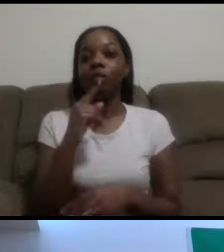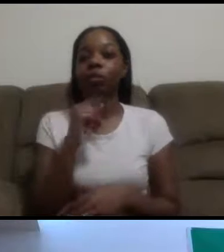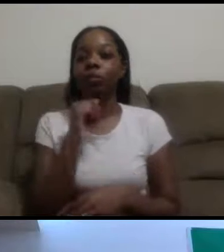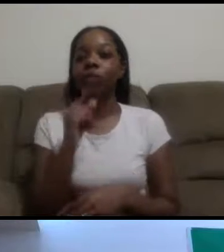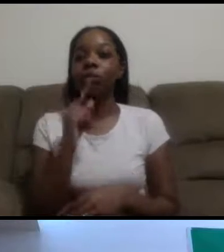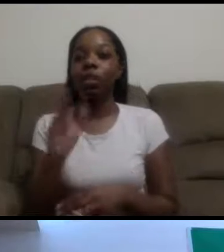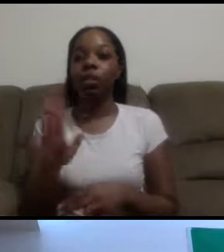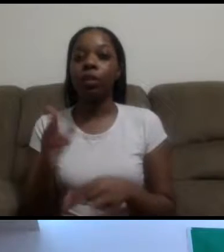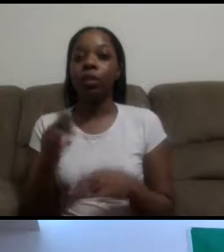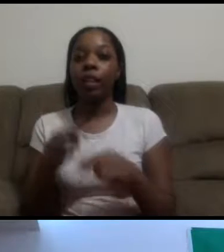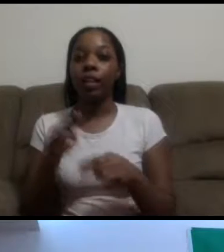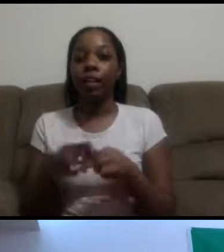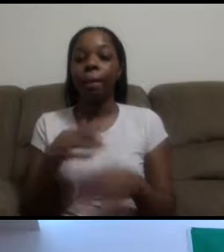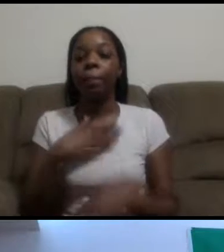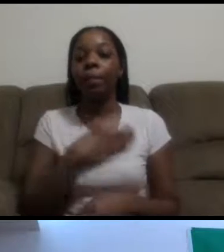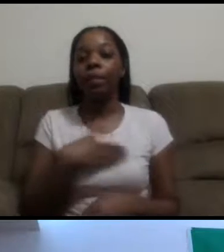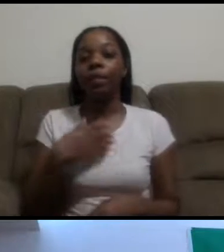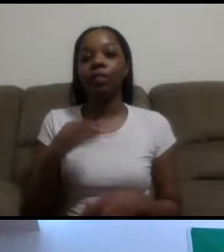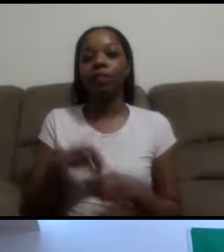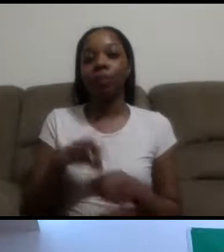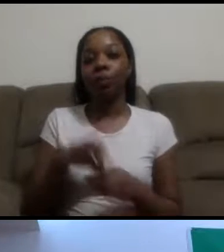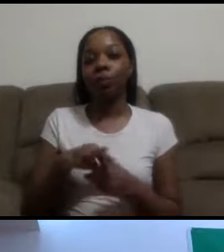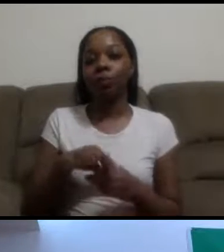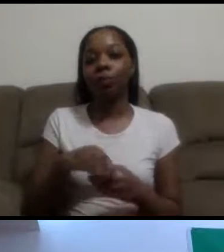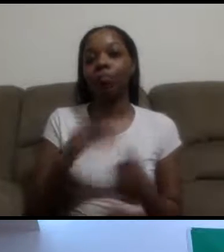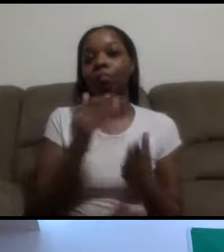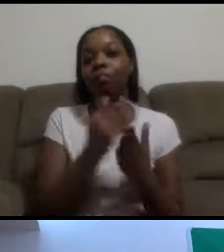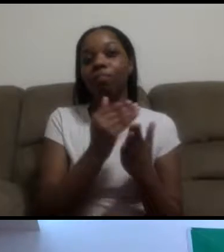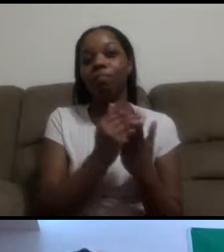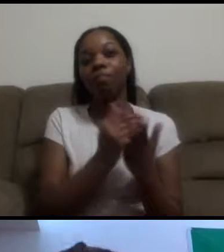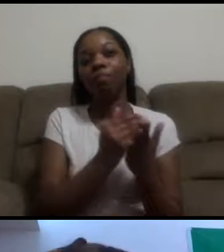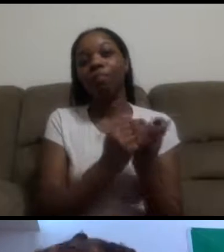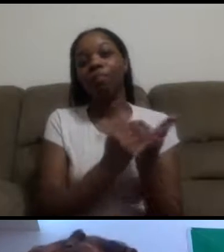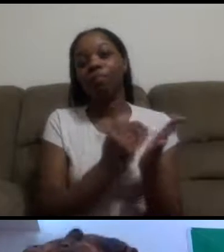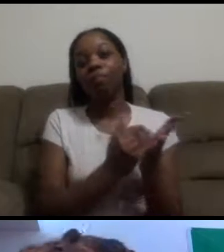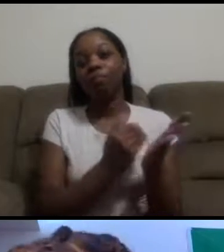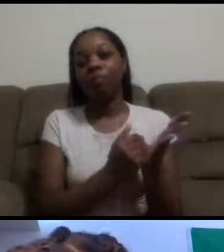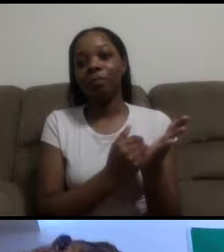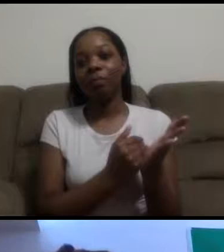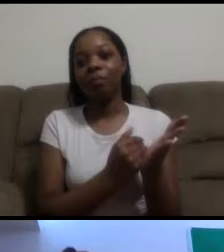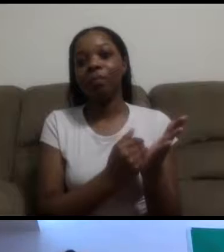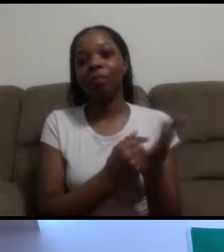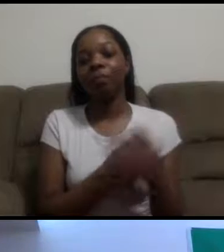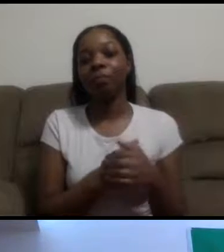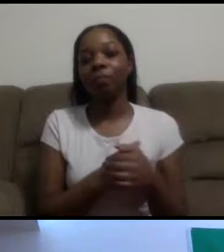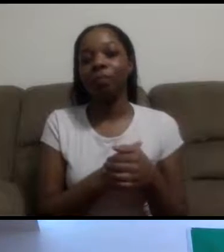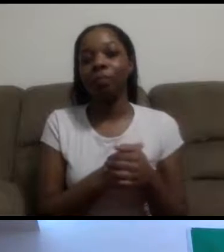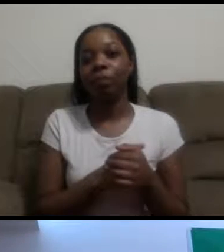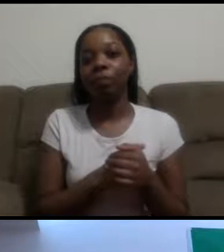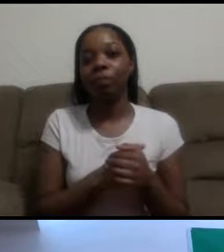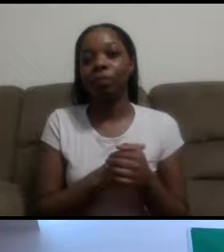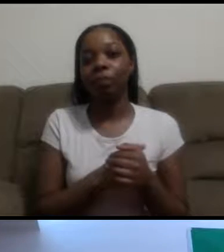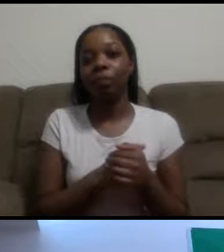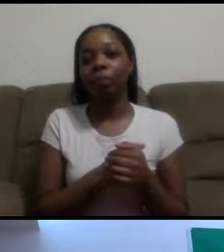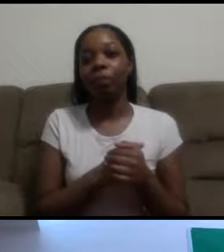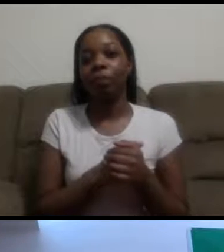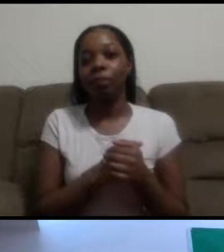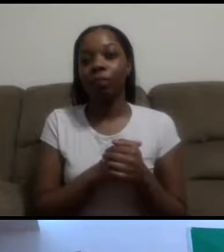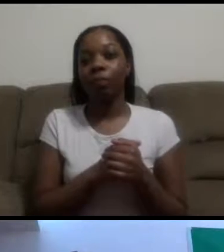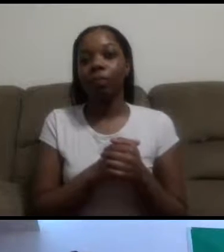Awa, Daniel, Kendall, Jared, Nicolette, Anthony, Leslie, Edmund, Amaya, Taylor,